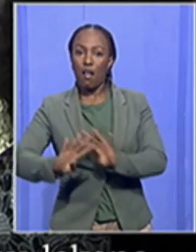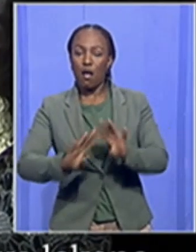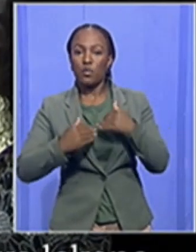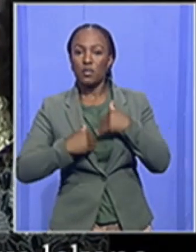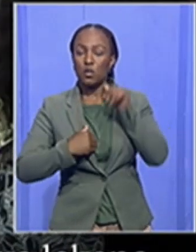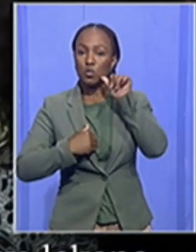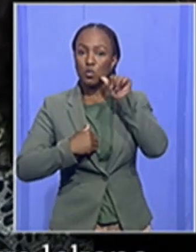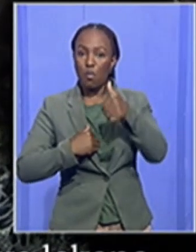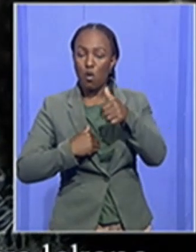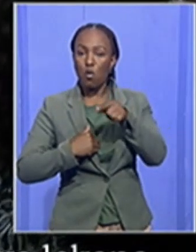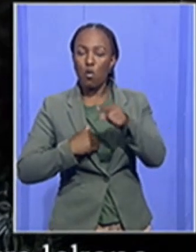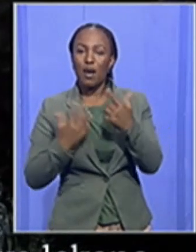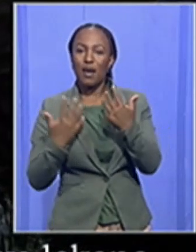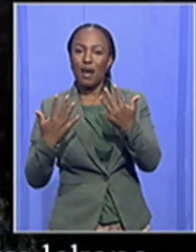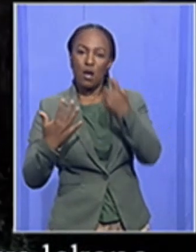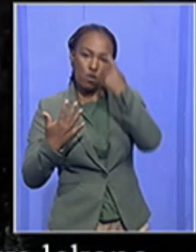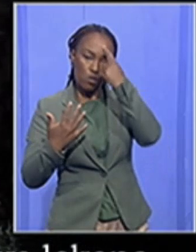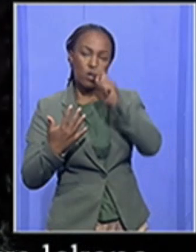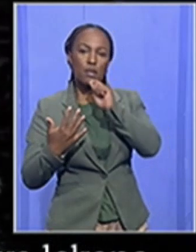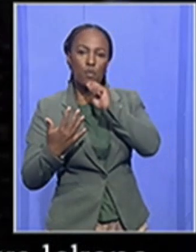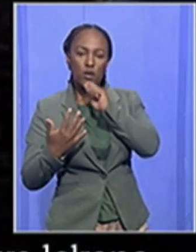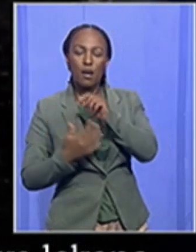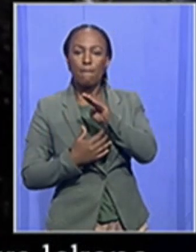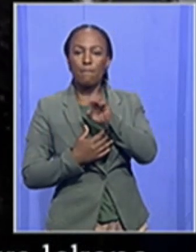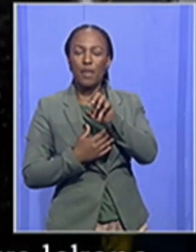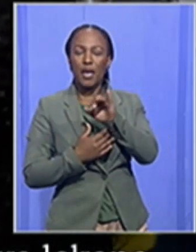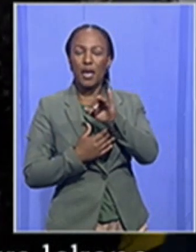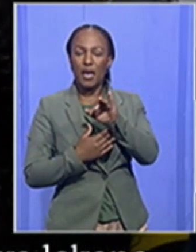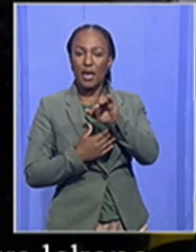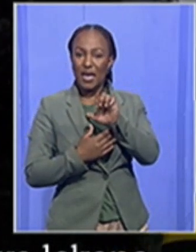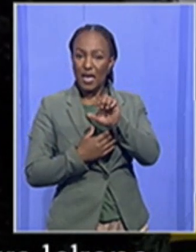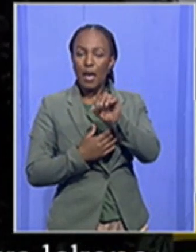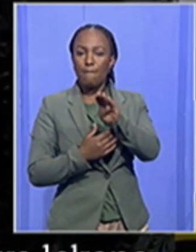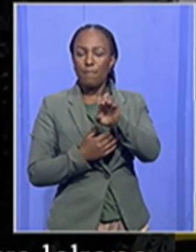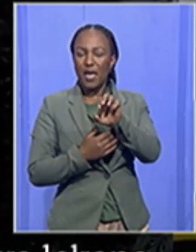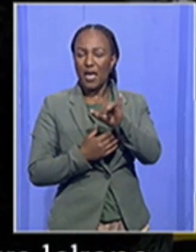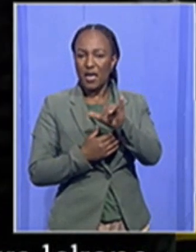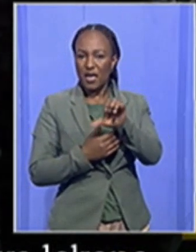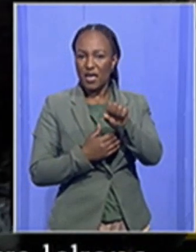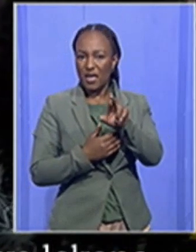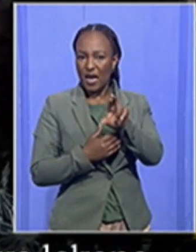ya borobongwe mo mesong kwa Beyers Naudé Square mme o khutlisiwe kwa Johannesburg Stock